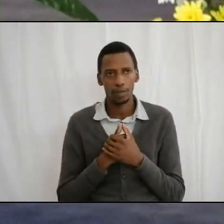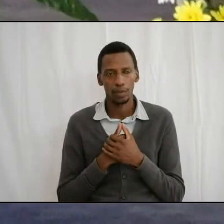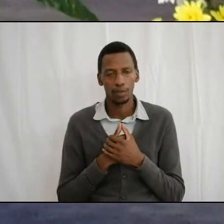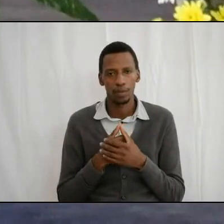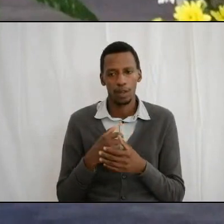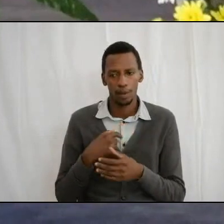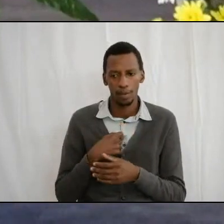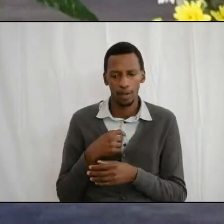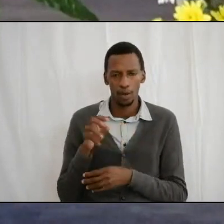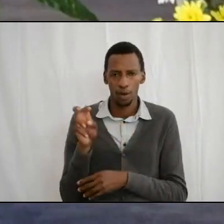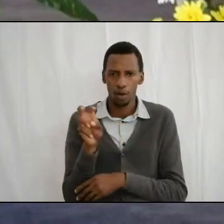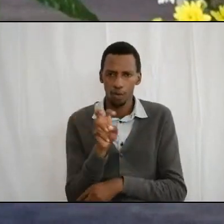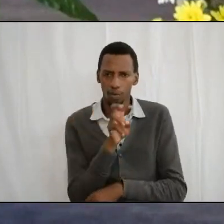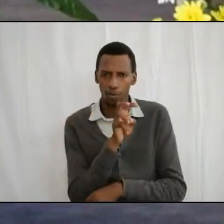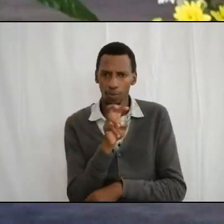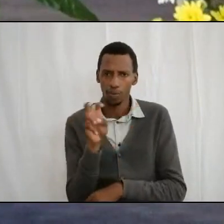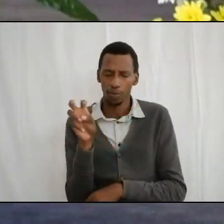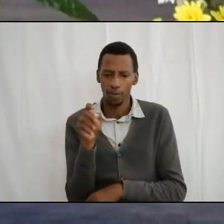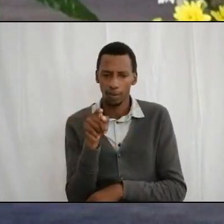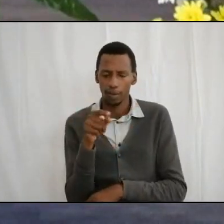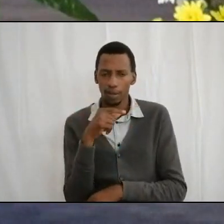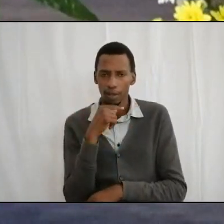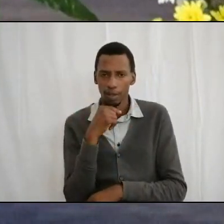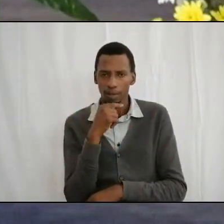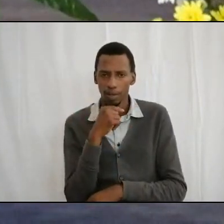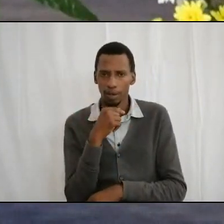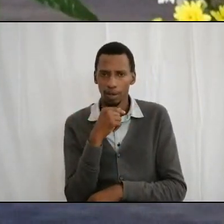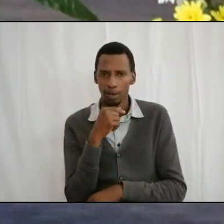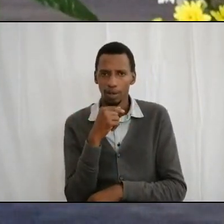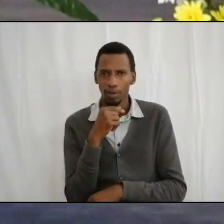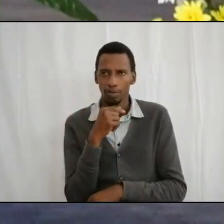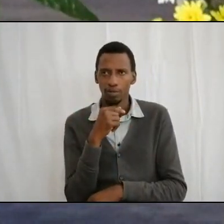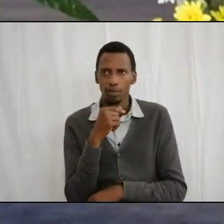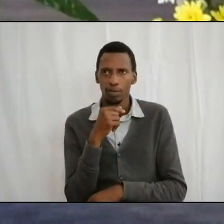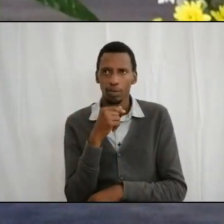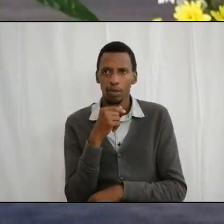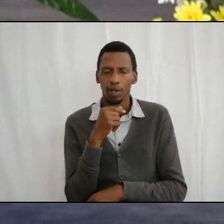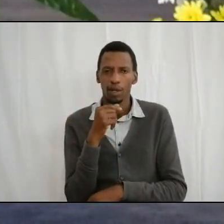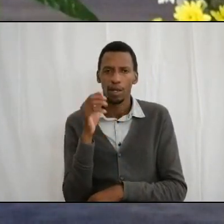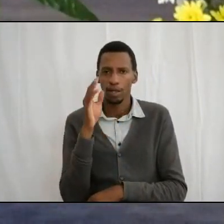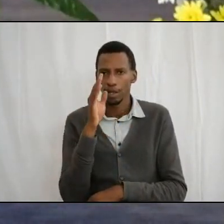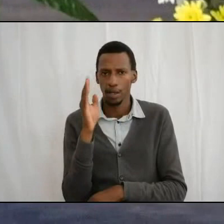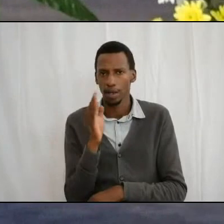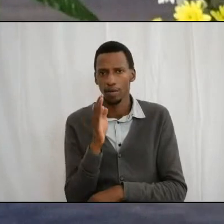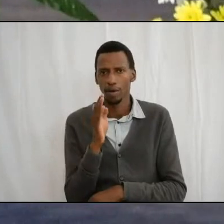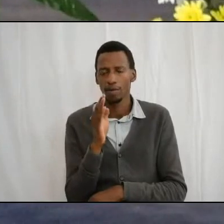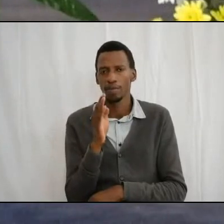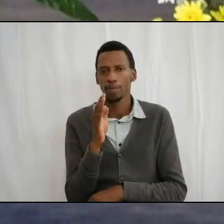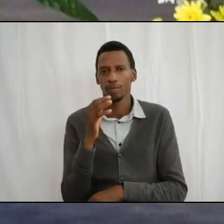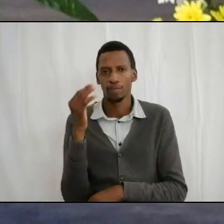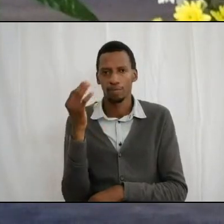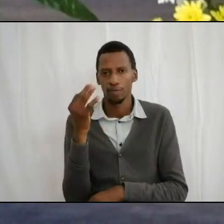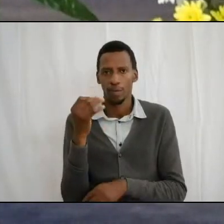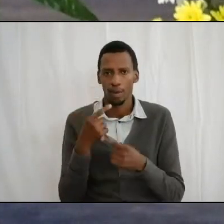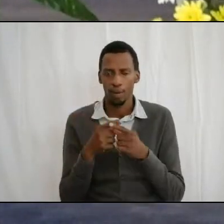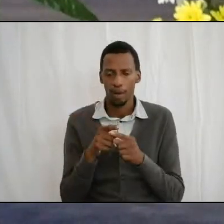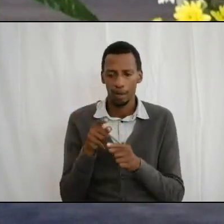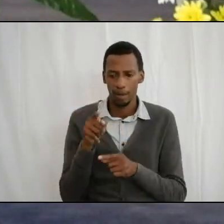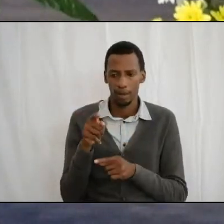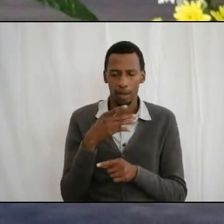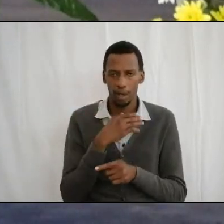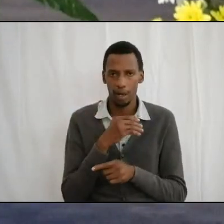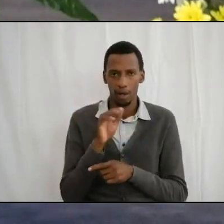I observed that John did not give sermons, but rather he and his